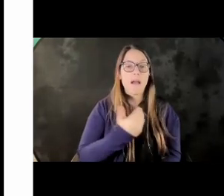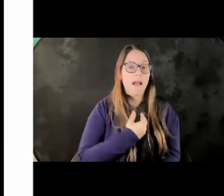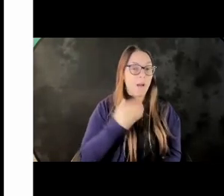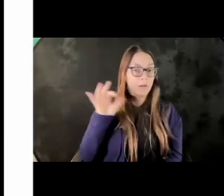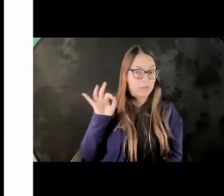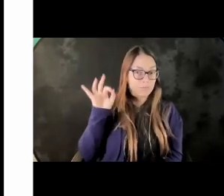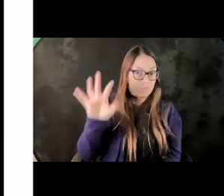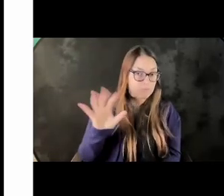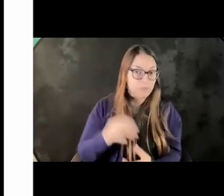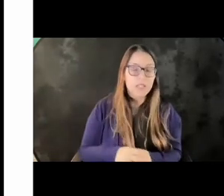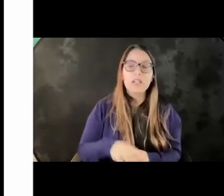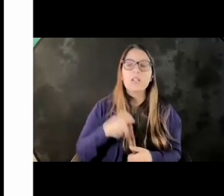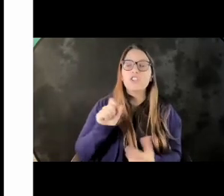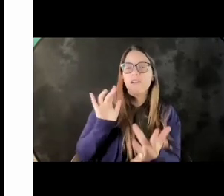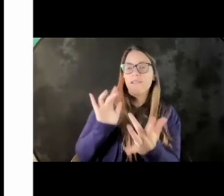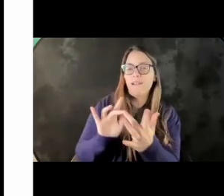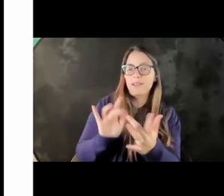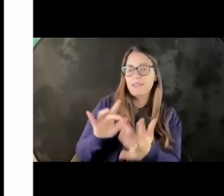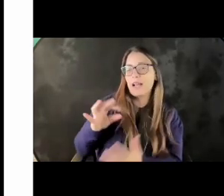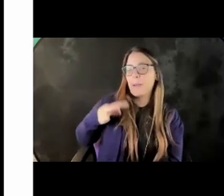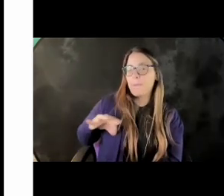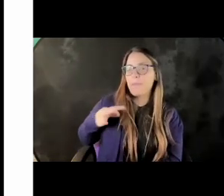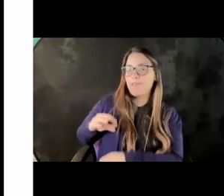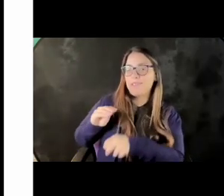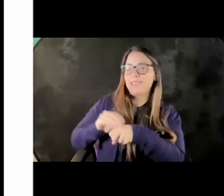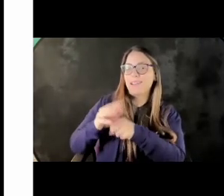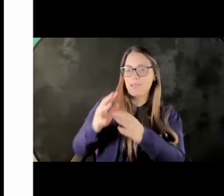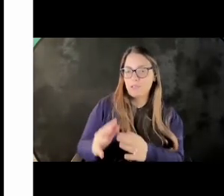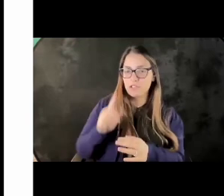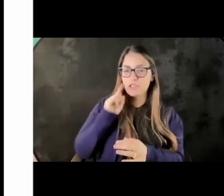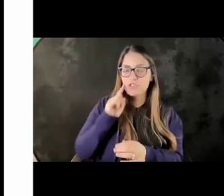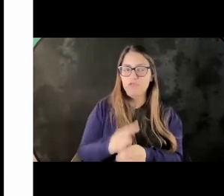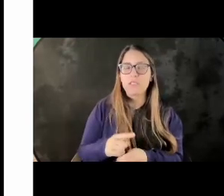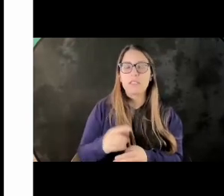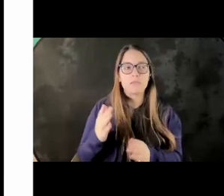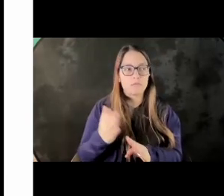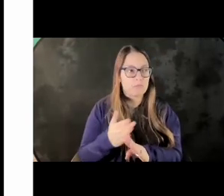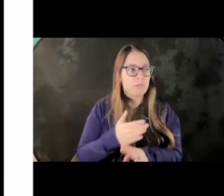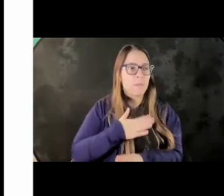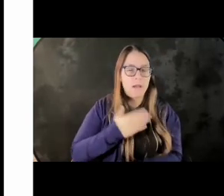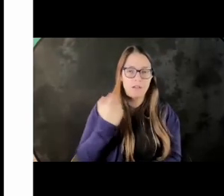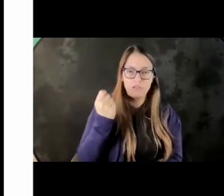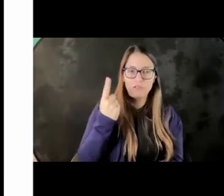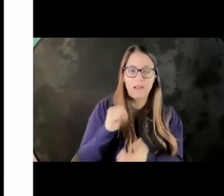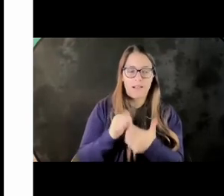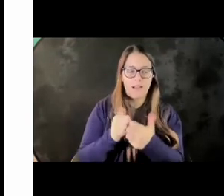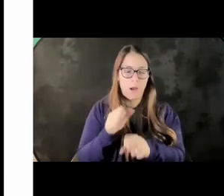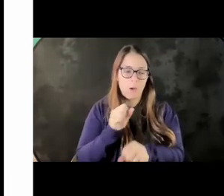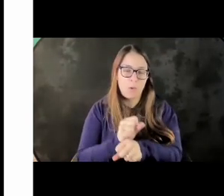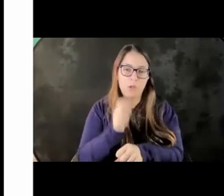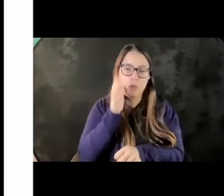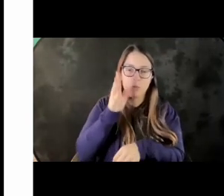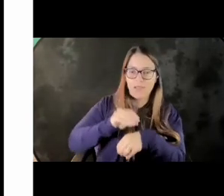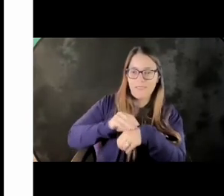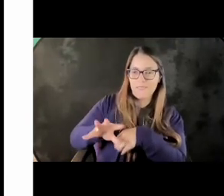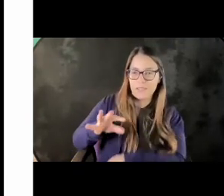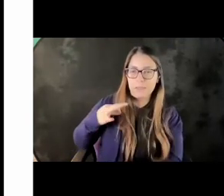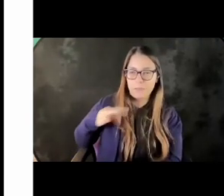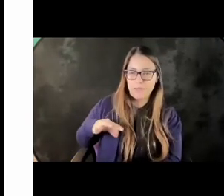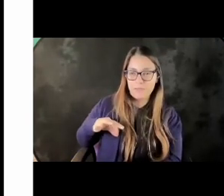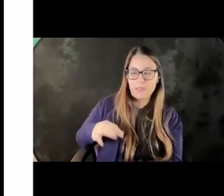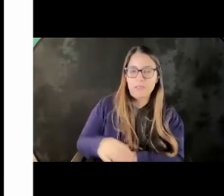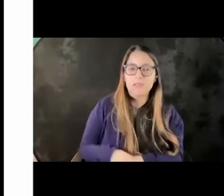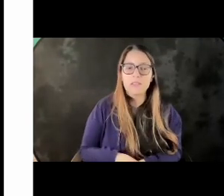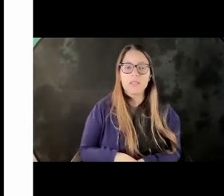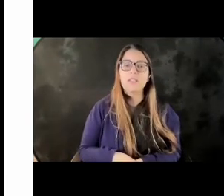should contact a benefits counselor to enhance your understanding of working and how it affects benefits. And